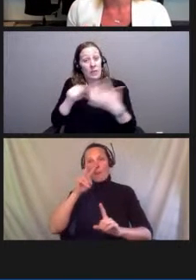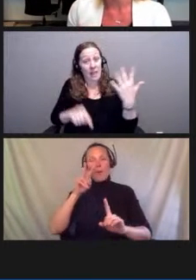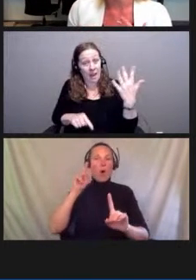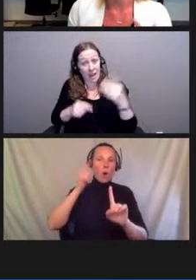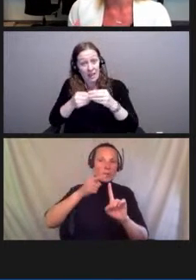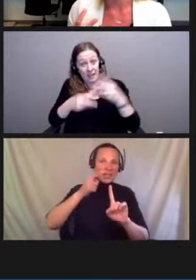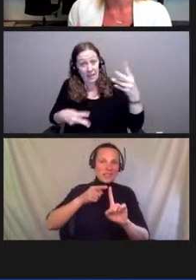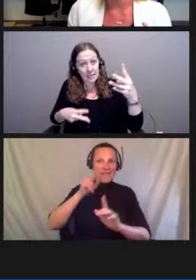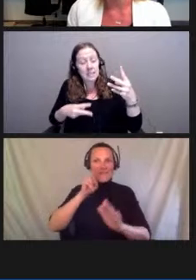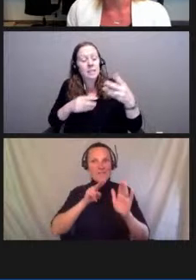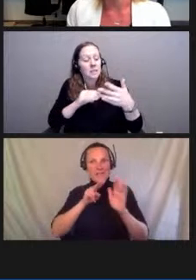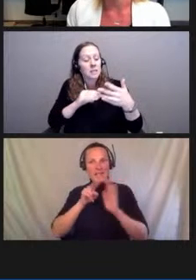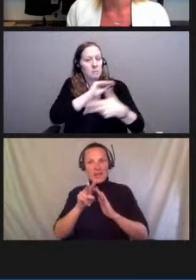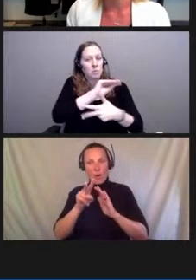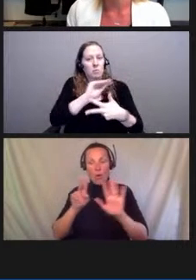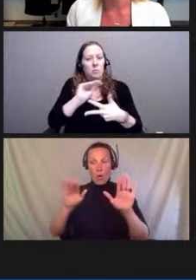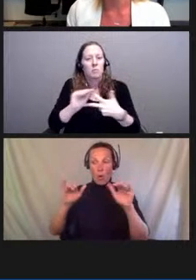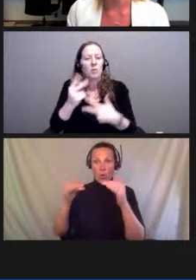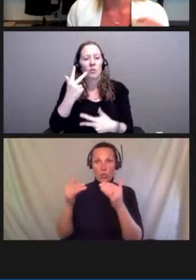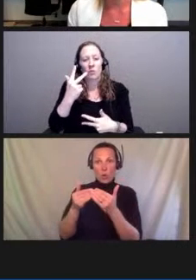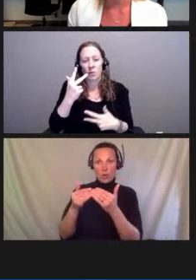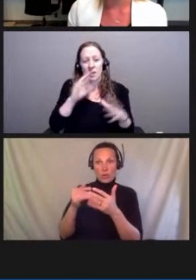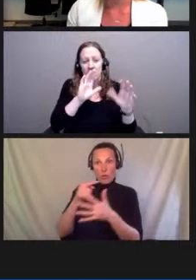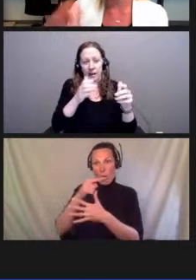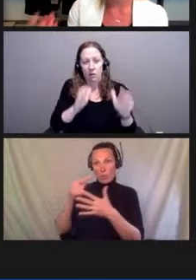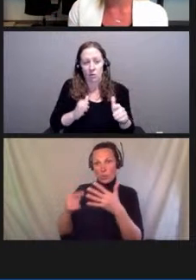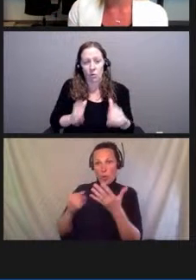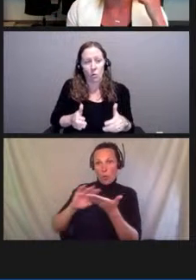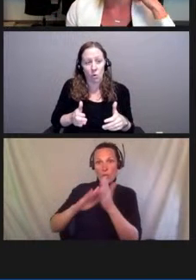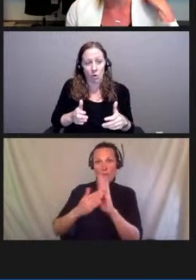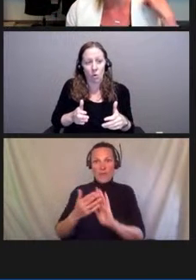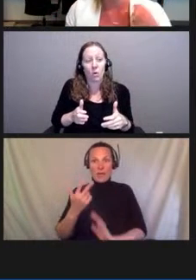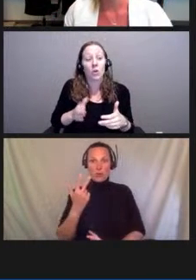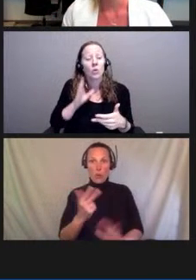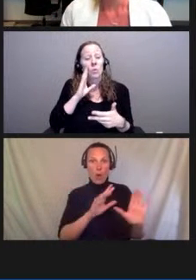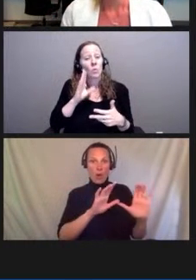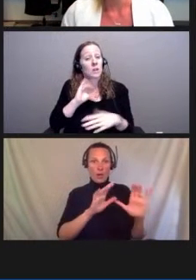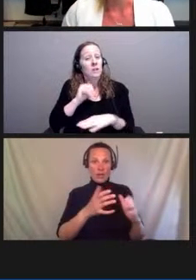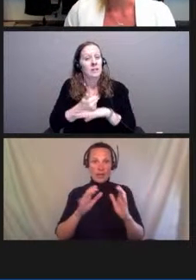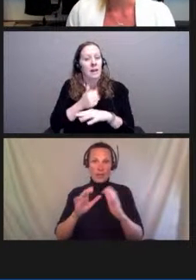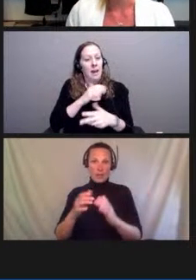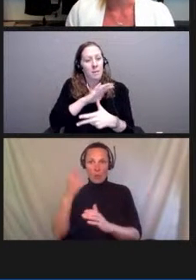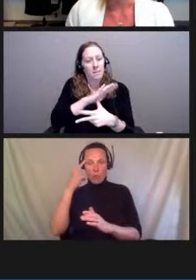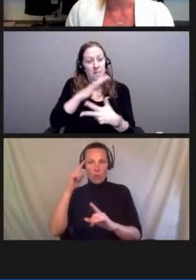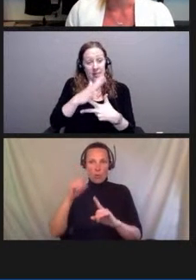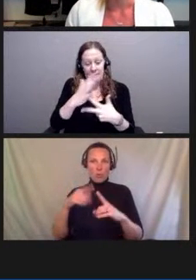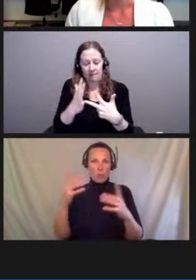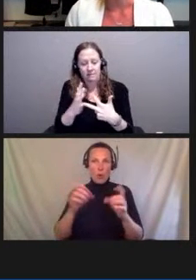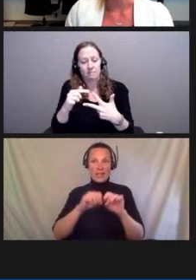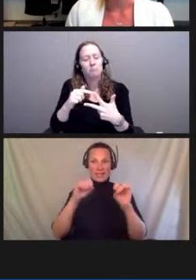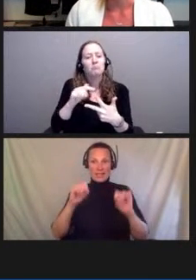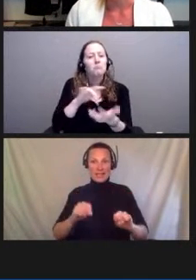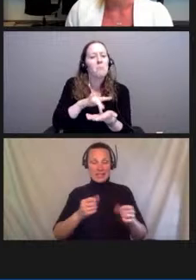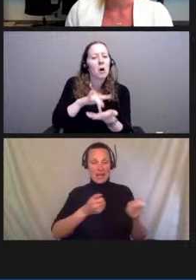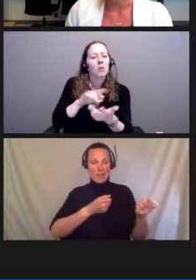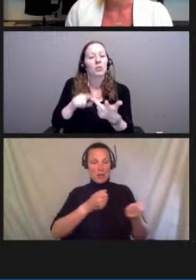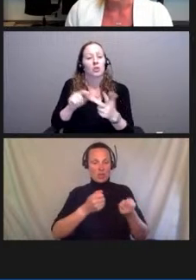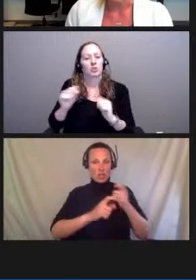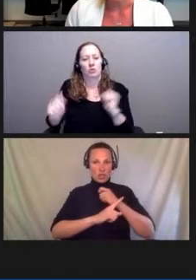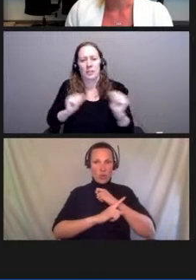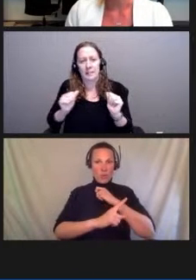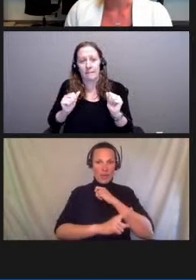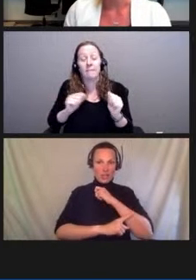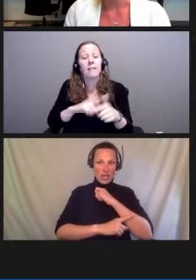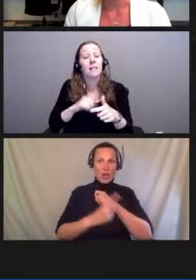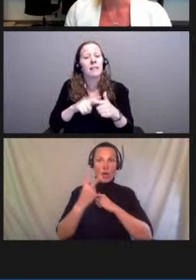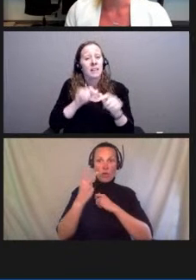2 different future waste management systems, so one moderate and one aggressive. And these systems will then be compared against each